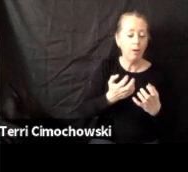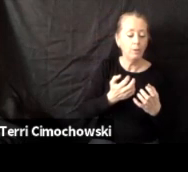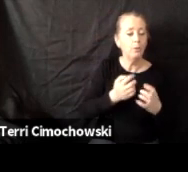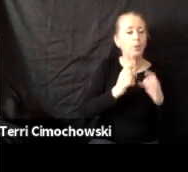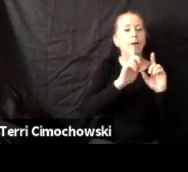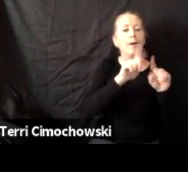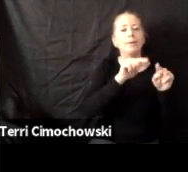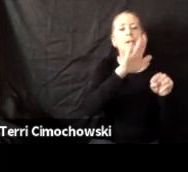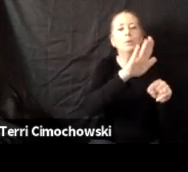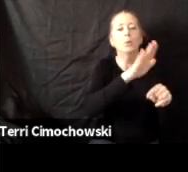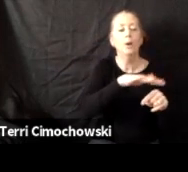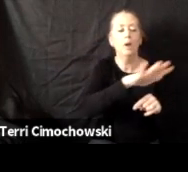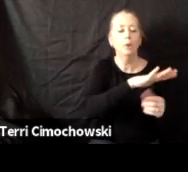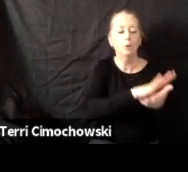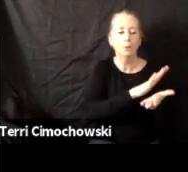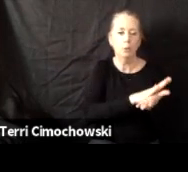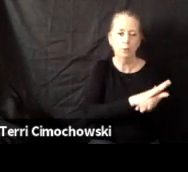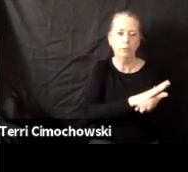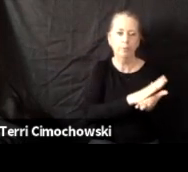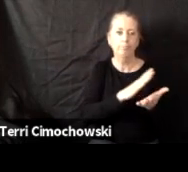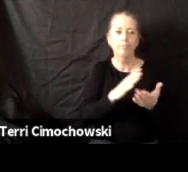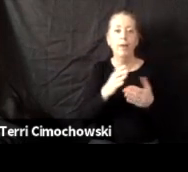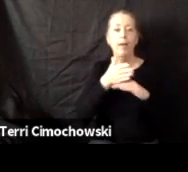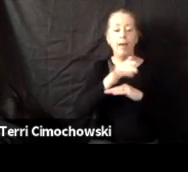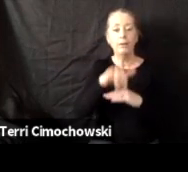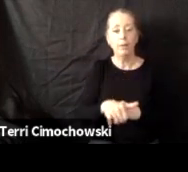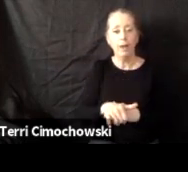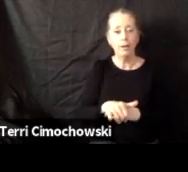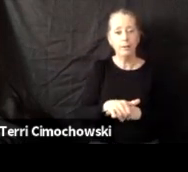attendance area school for next year. After that, then